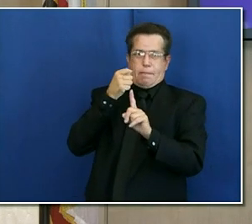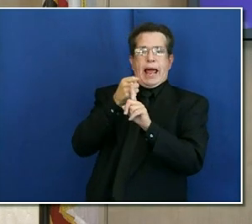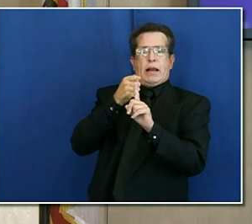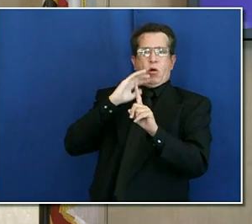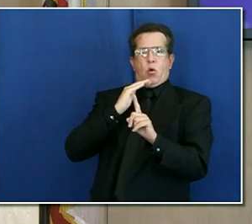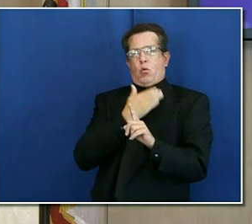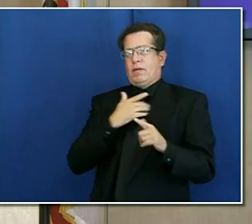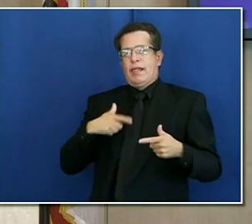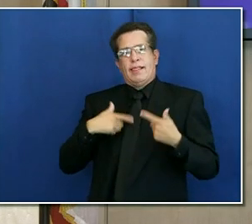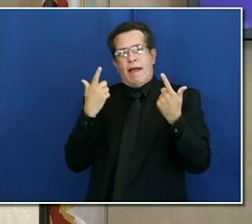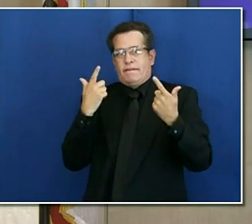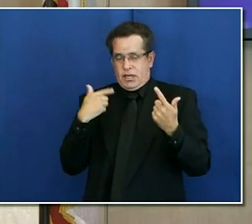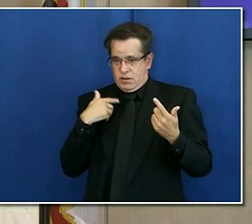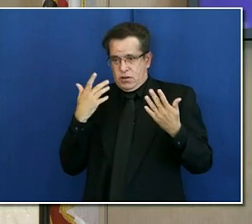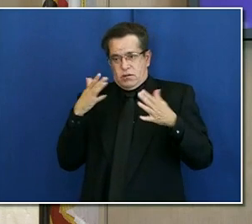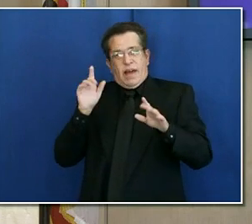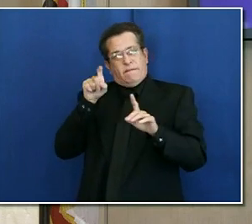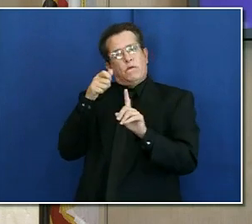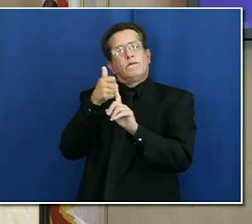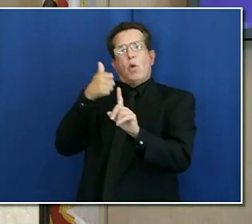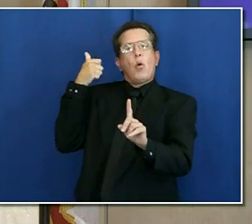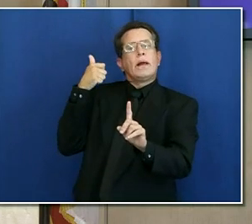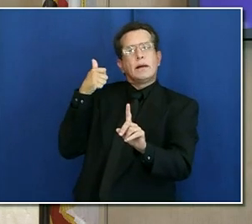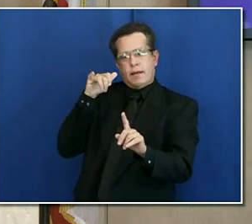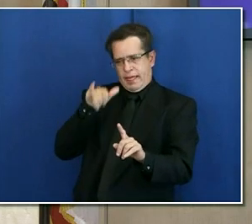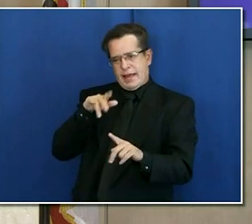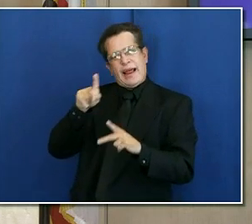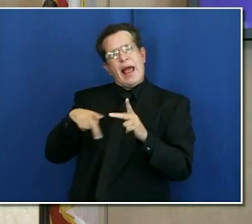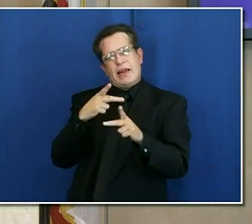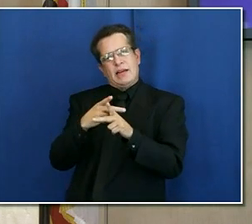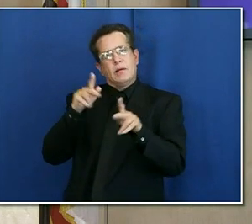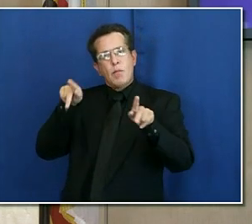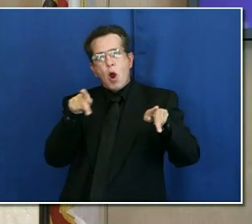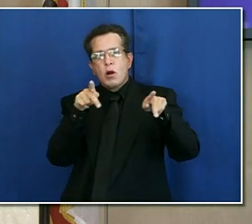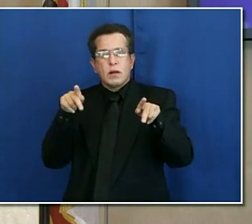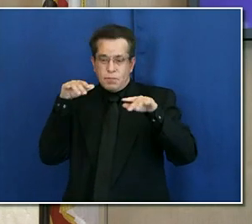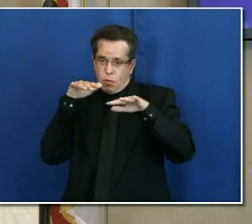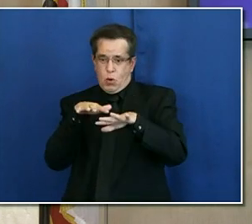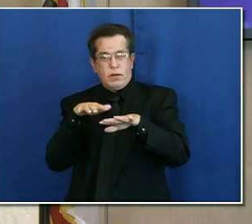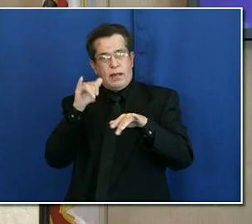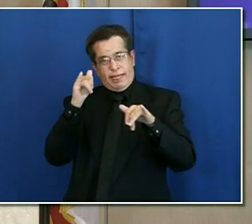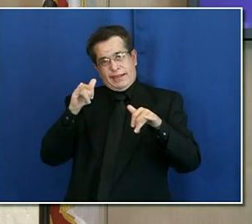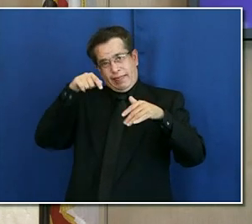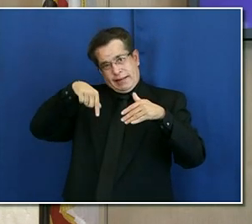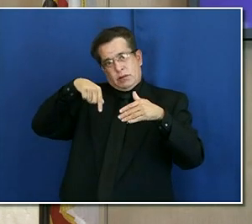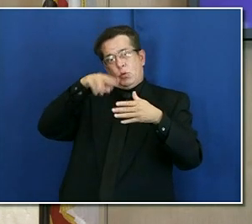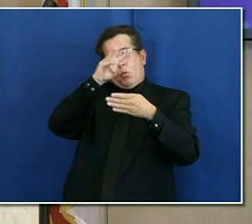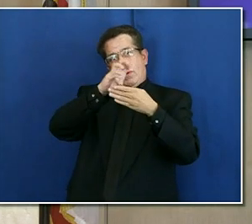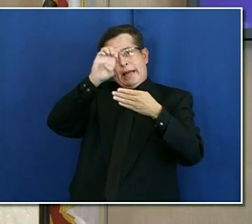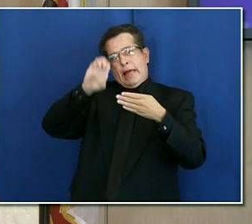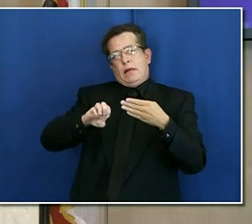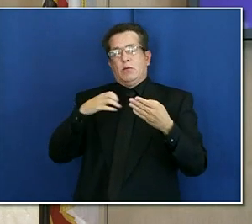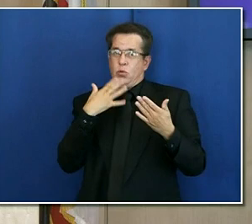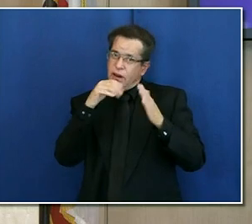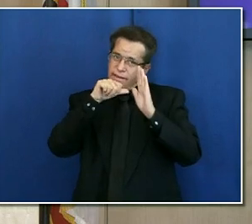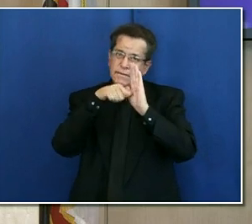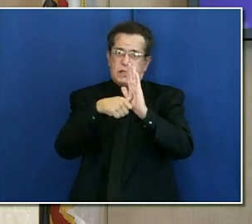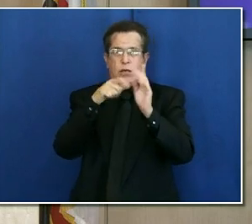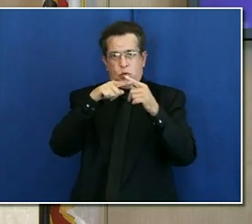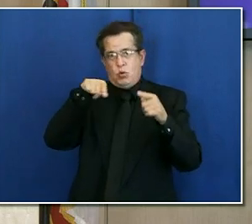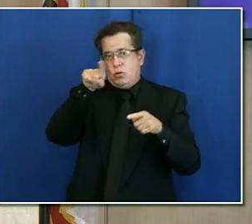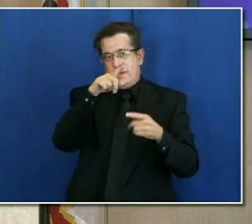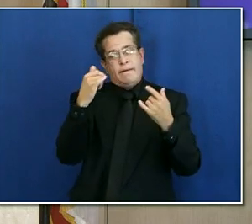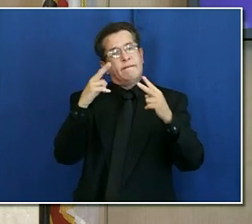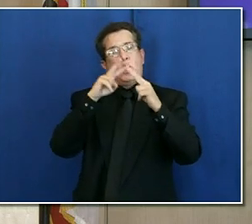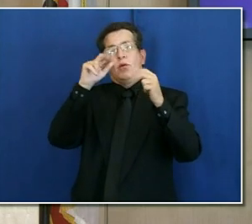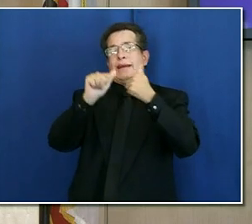do things that we don't want to do and avoid things that we want to do. And as we head into this holiday weekend, we want to reinforce that one of the most dangerous